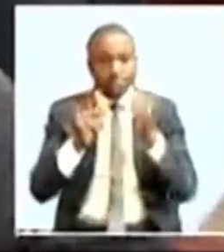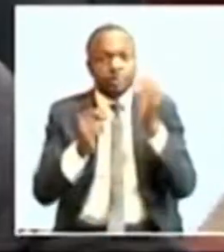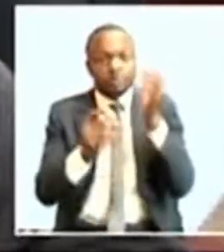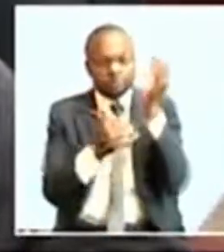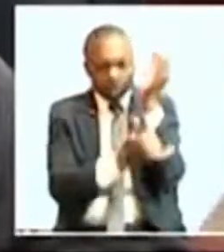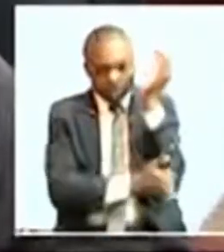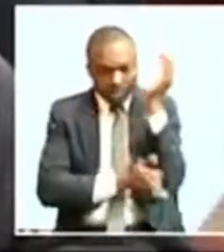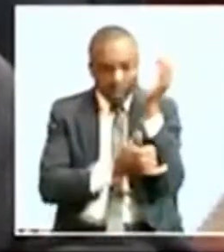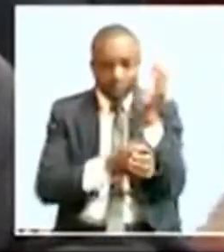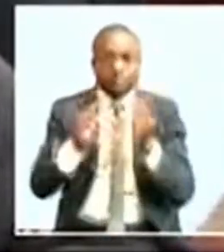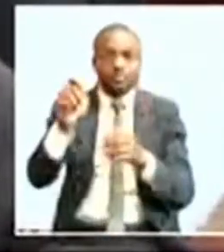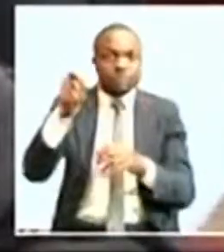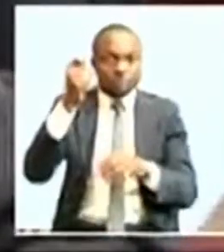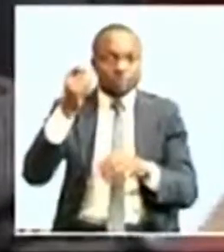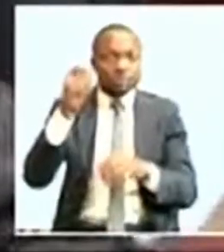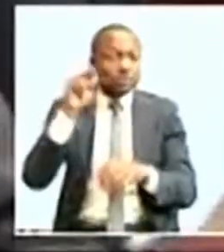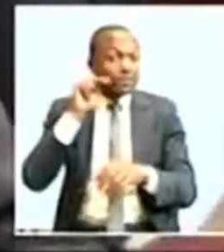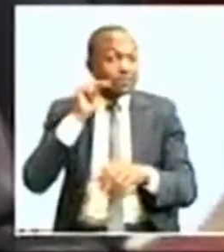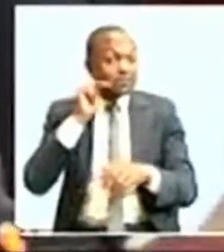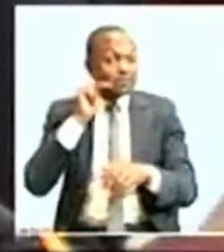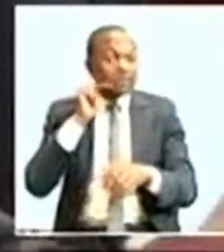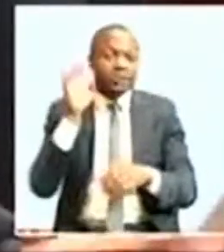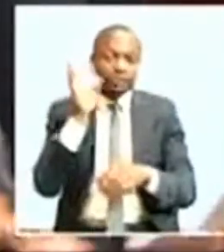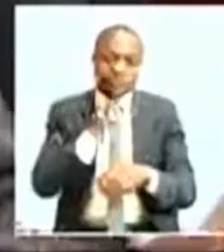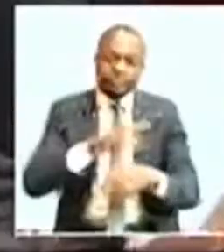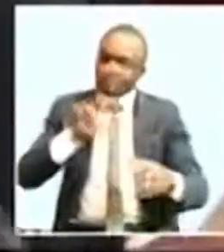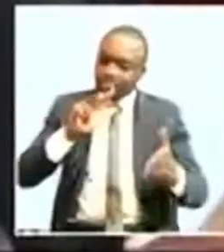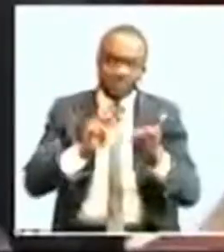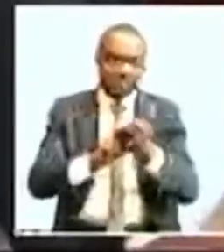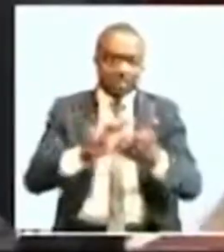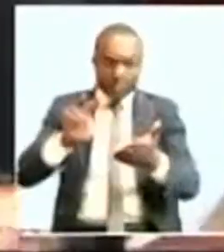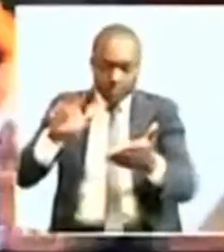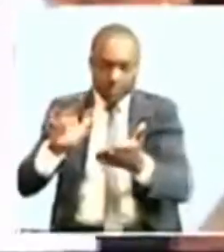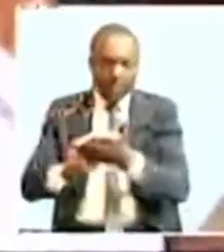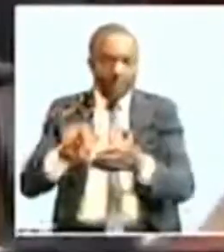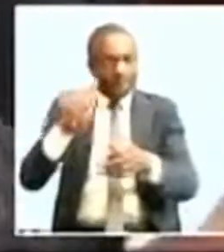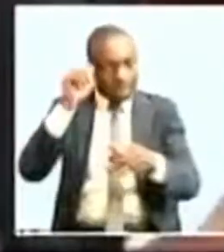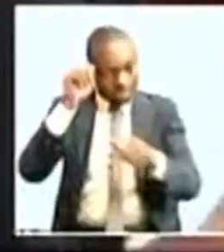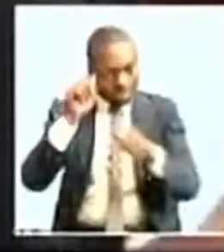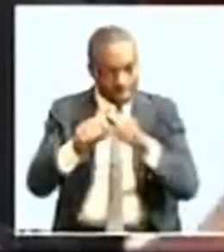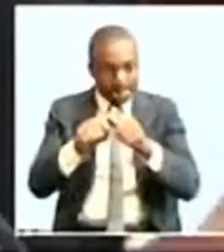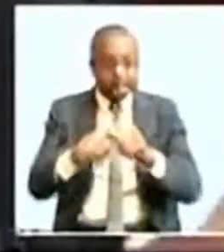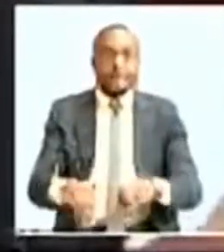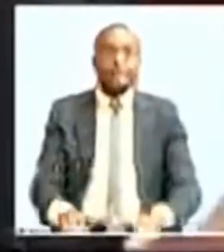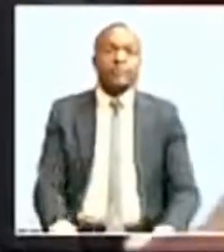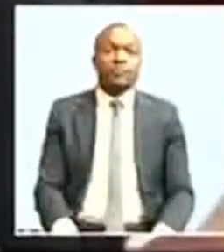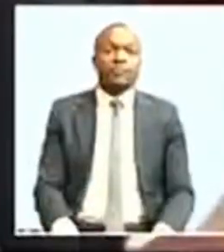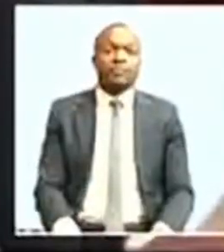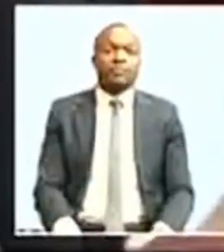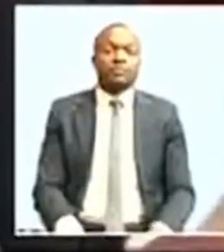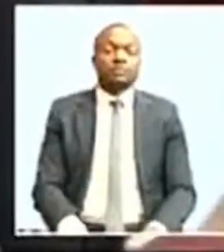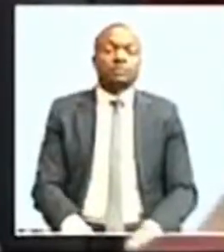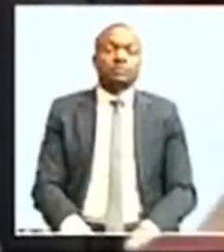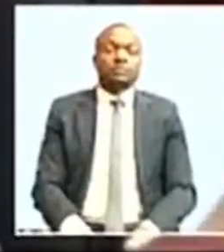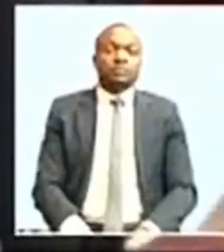Kenya and Nigeria, for example. They've already ratified the agreement.